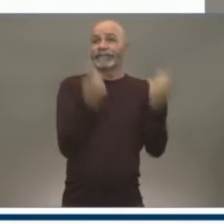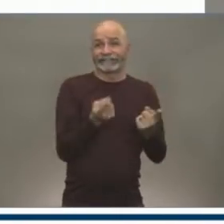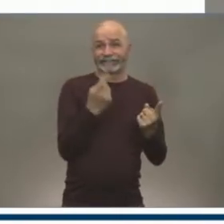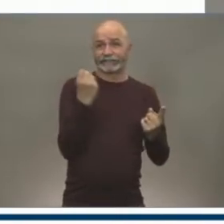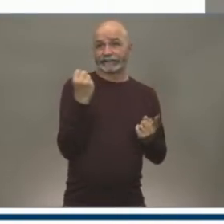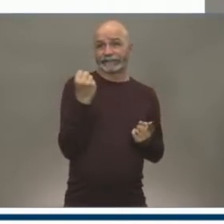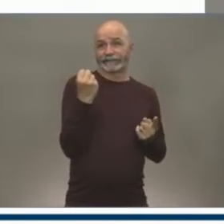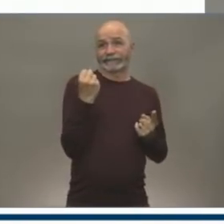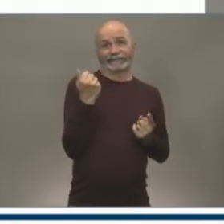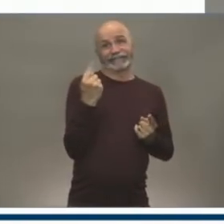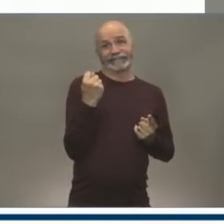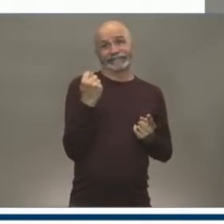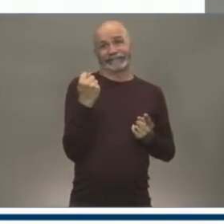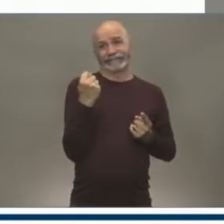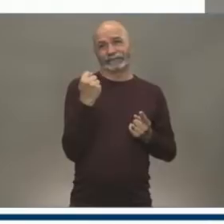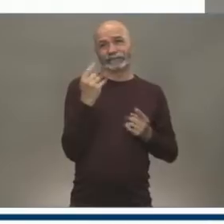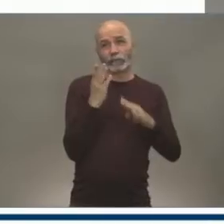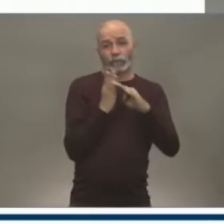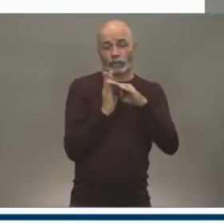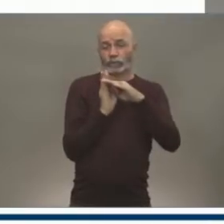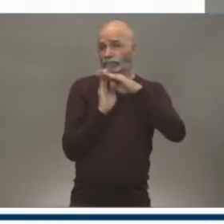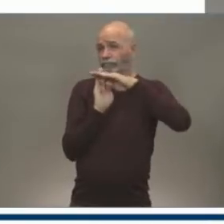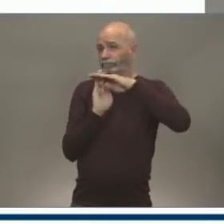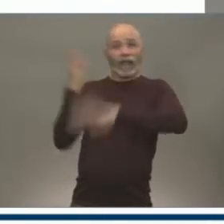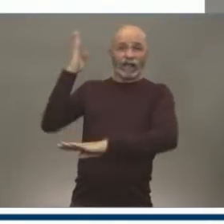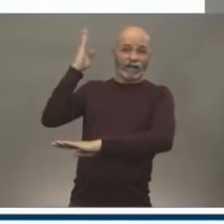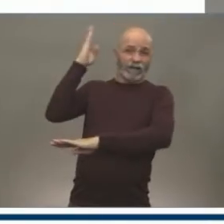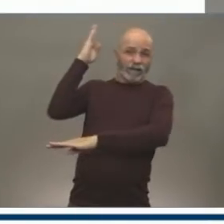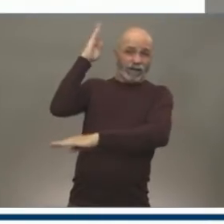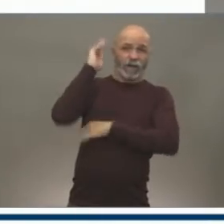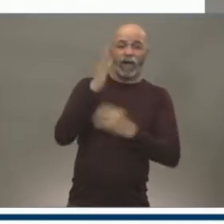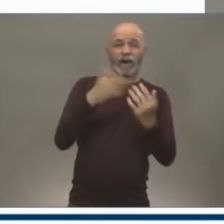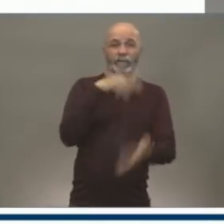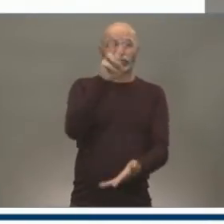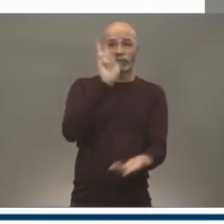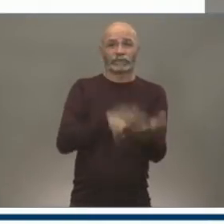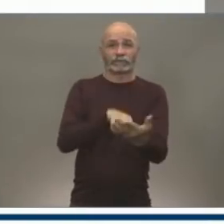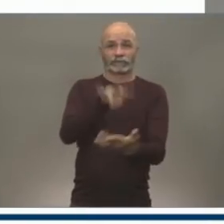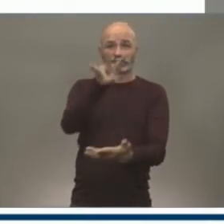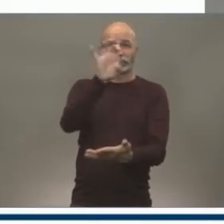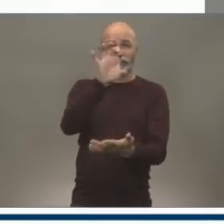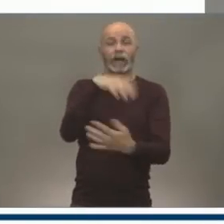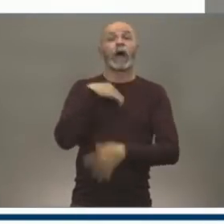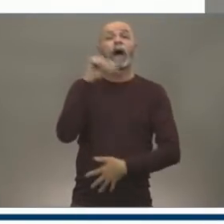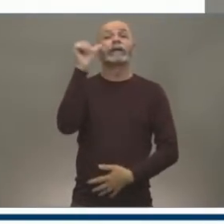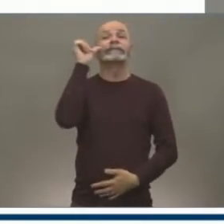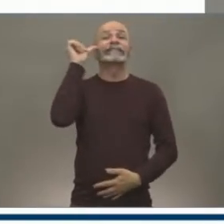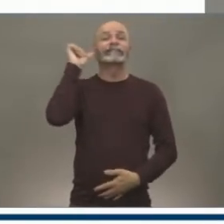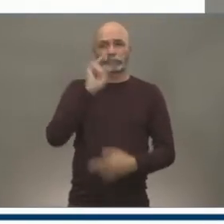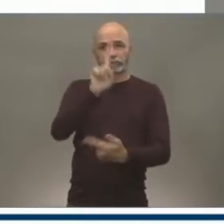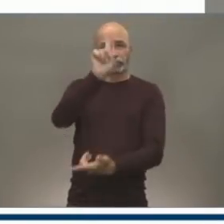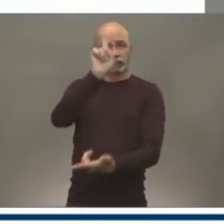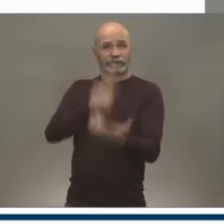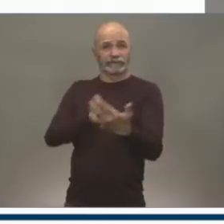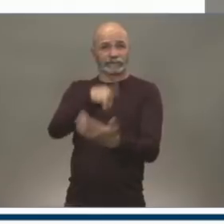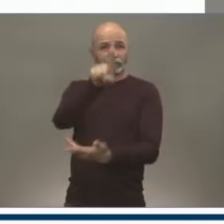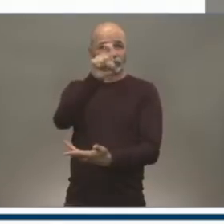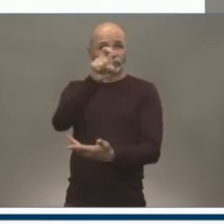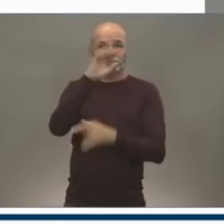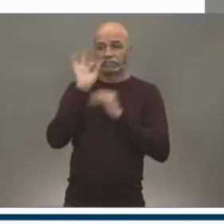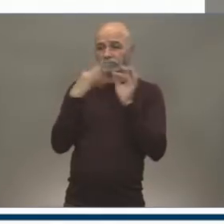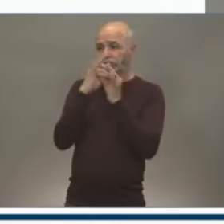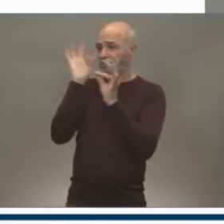2,700 point-of-care rapid tests. Yesterday alone, there was 1,100 people who were tested. But people